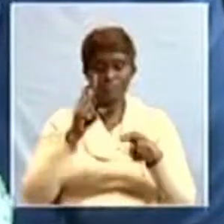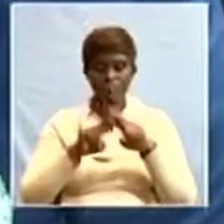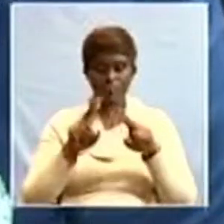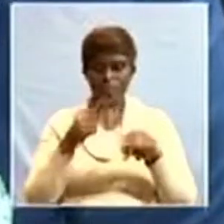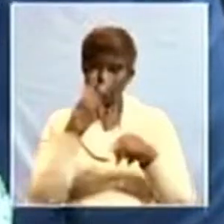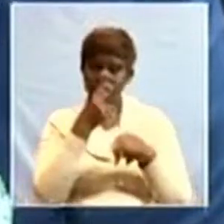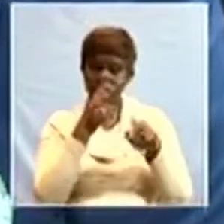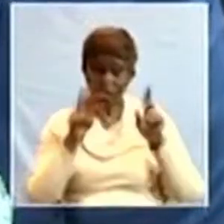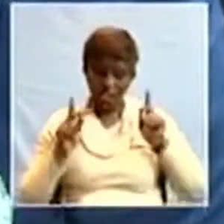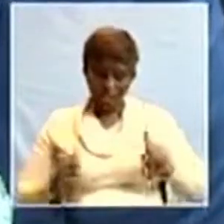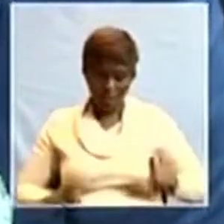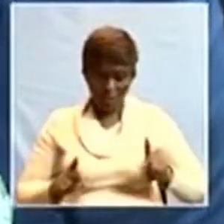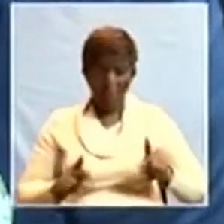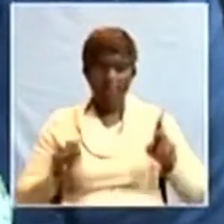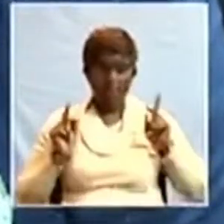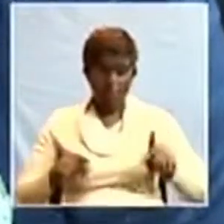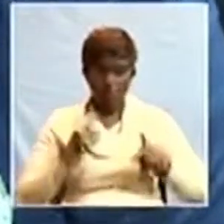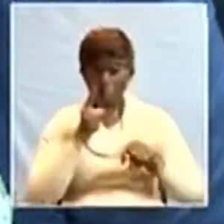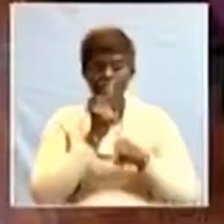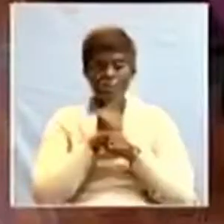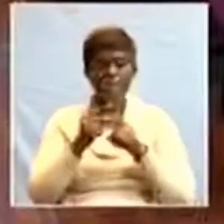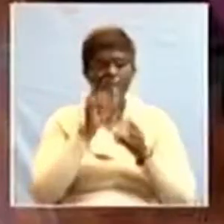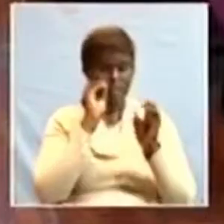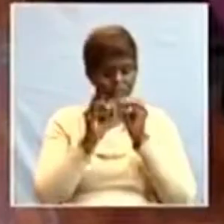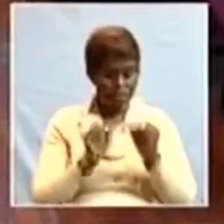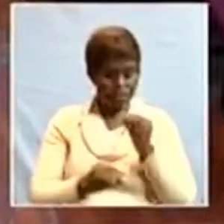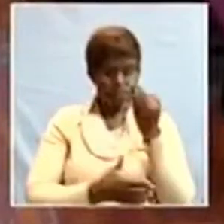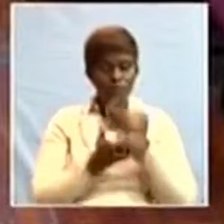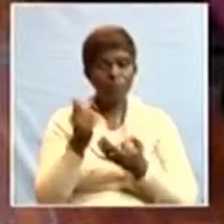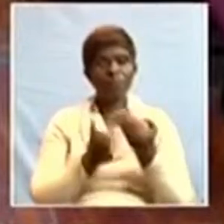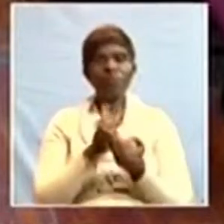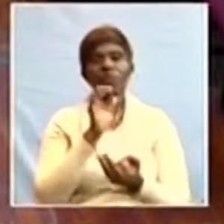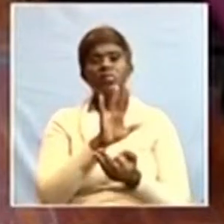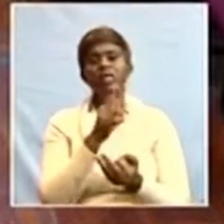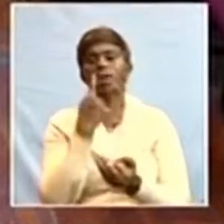look at the person, this person who was just filling in this form there.